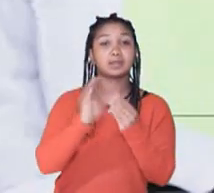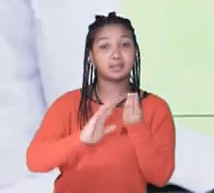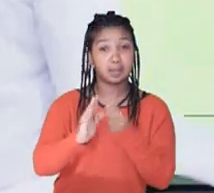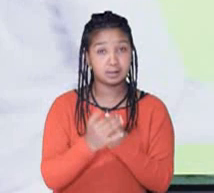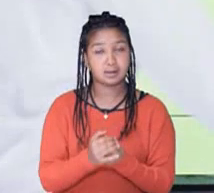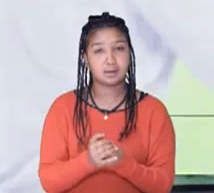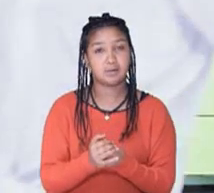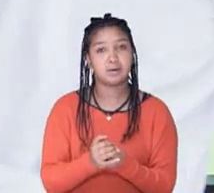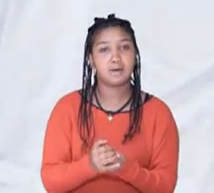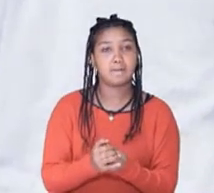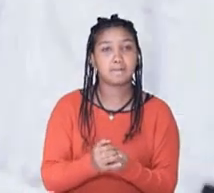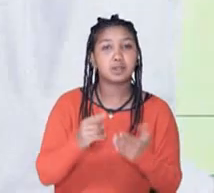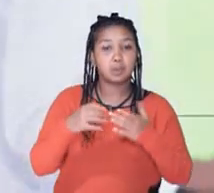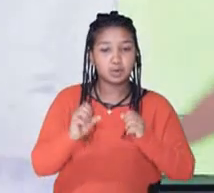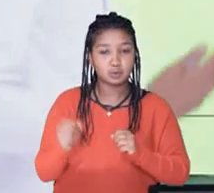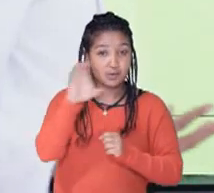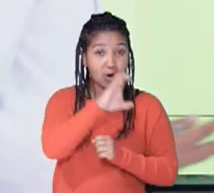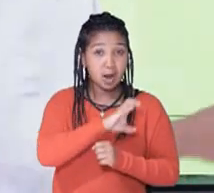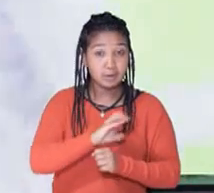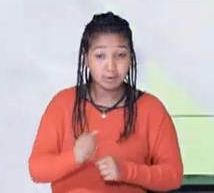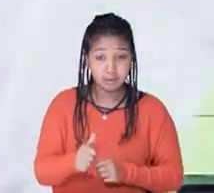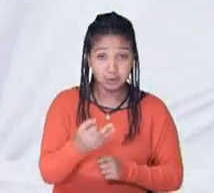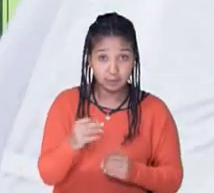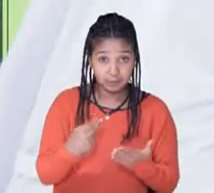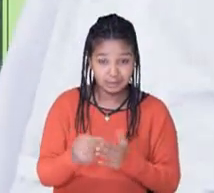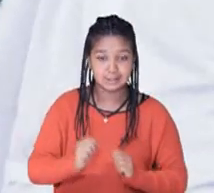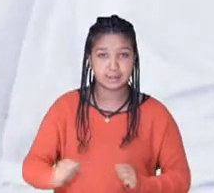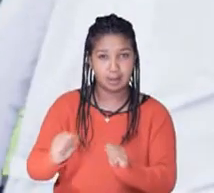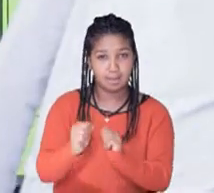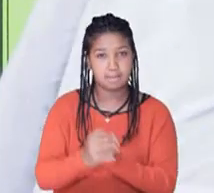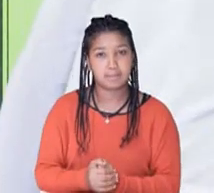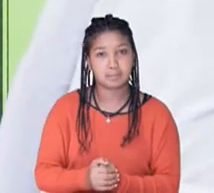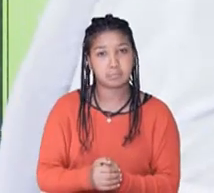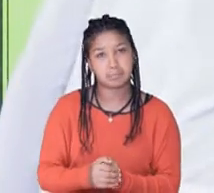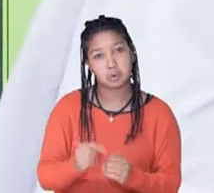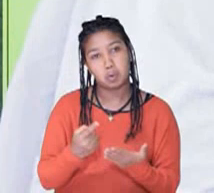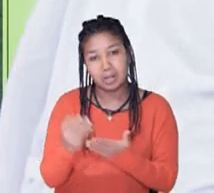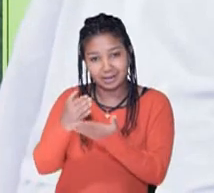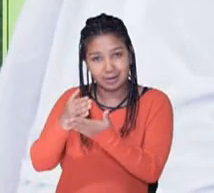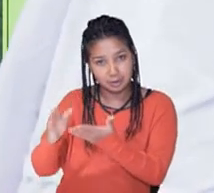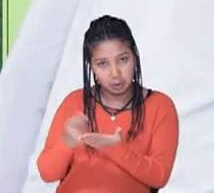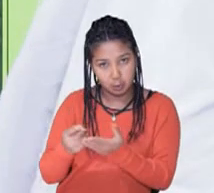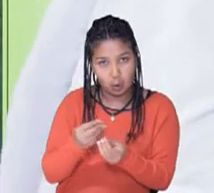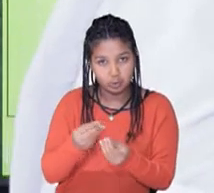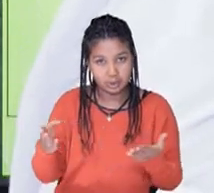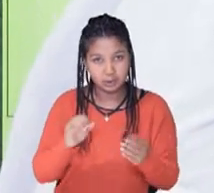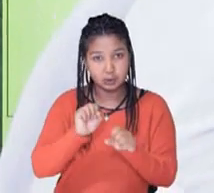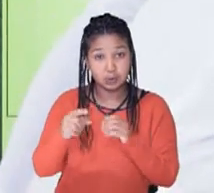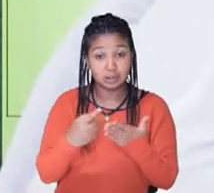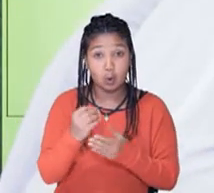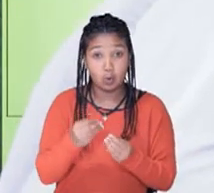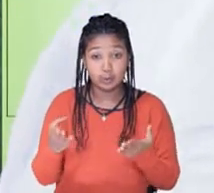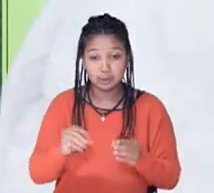case, it's possible to find the acceleration of this system. You might release this object so that